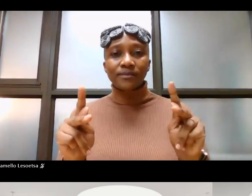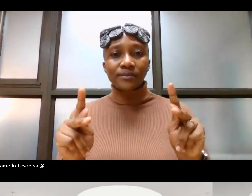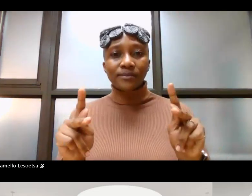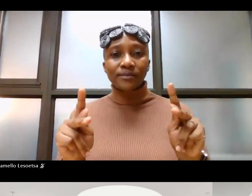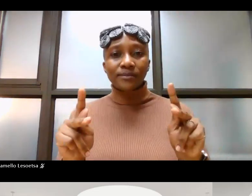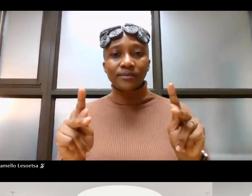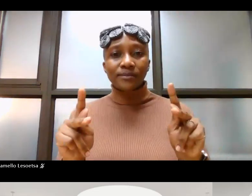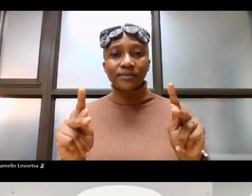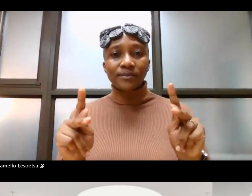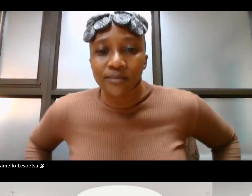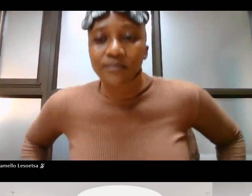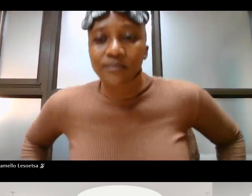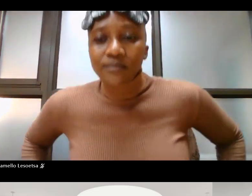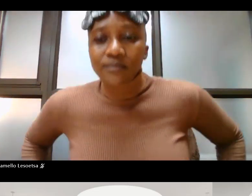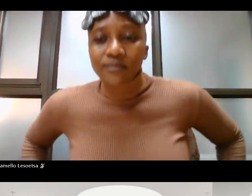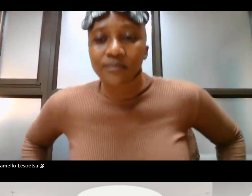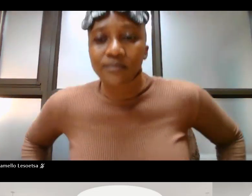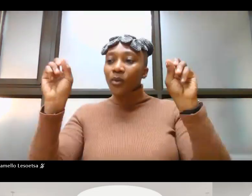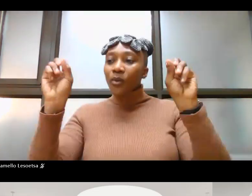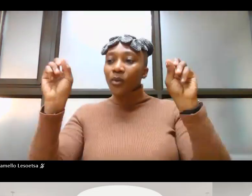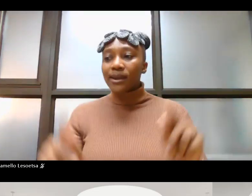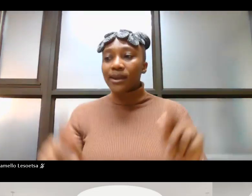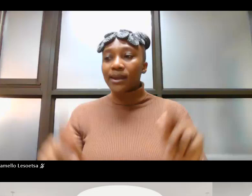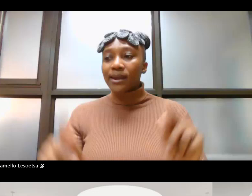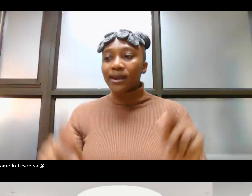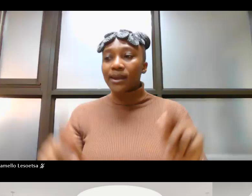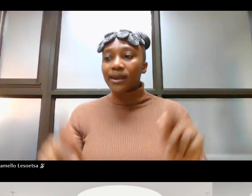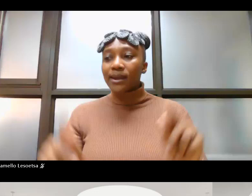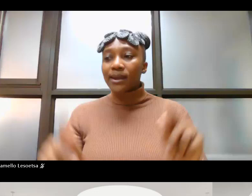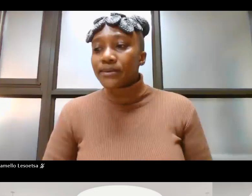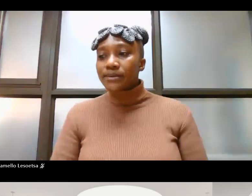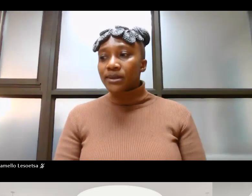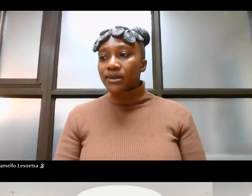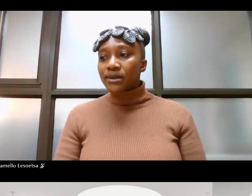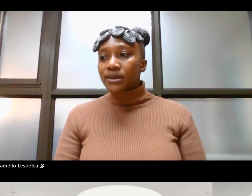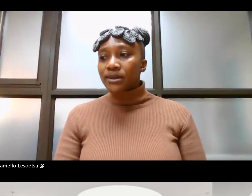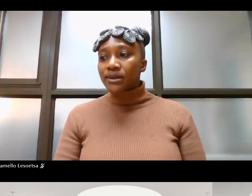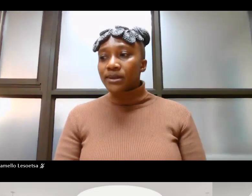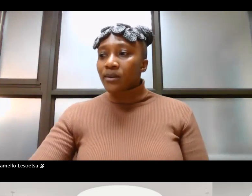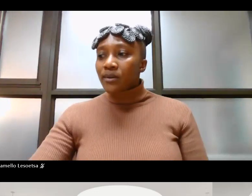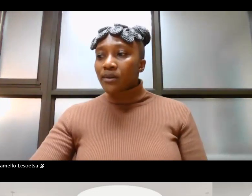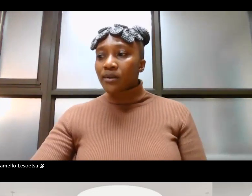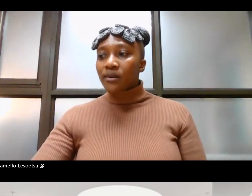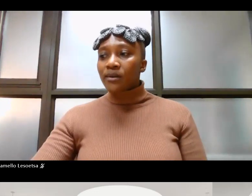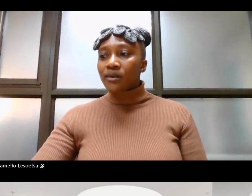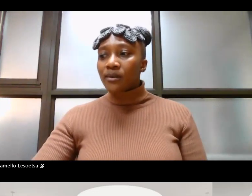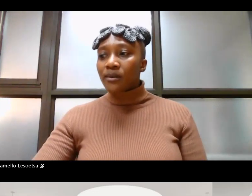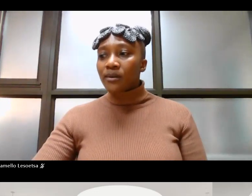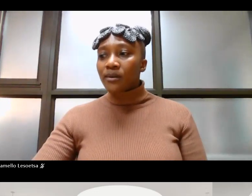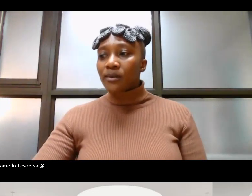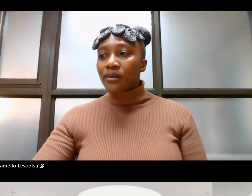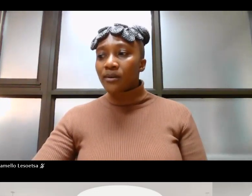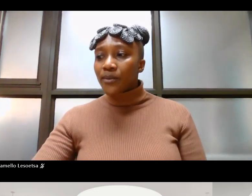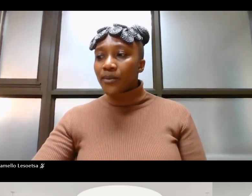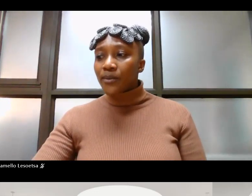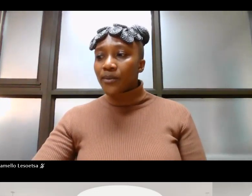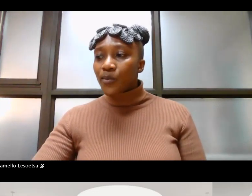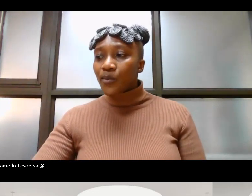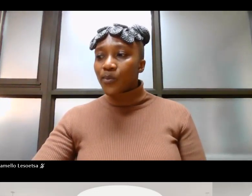Okay, thanks very much. In many ways, yes, but as you heard from Amani, he also conscious about